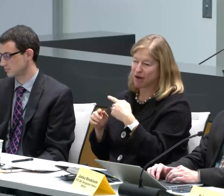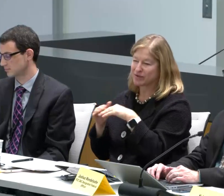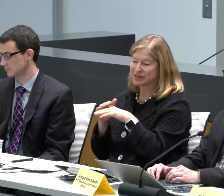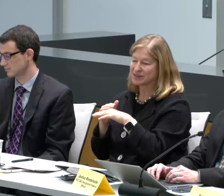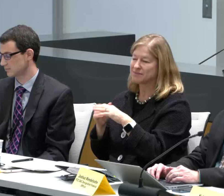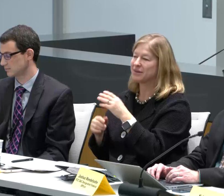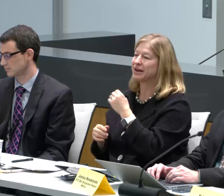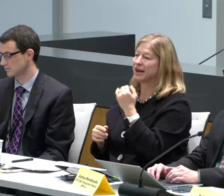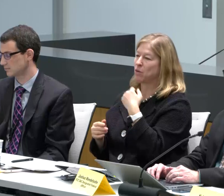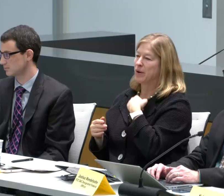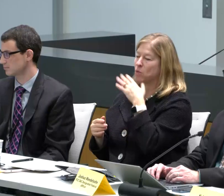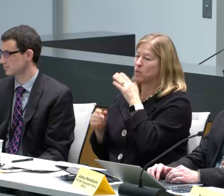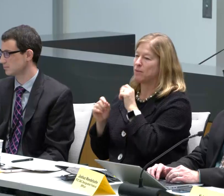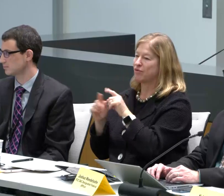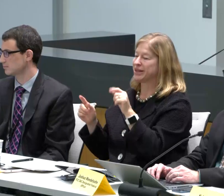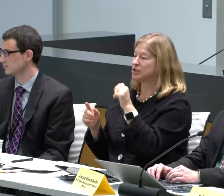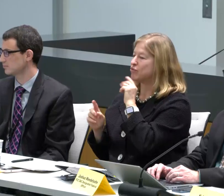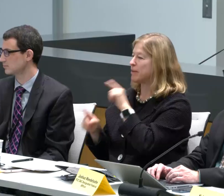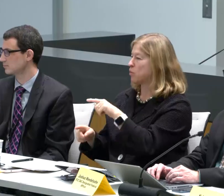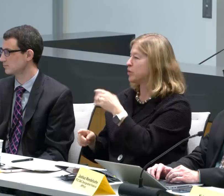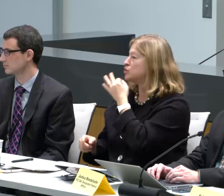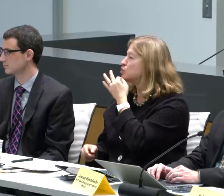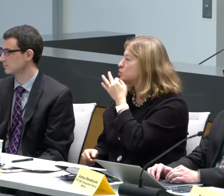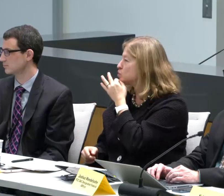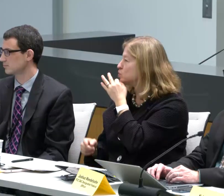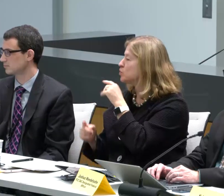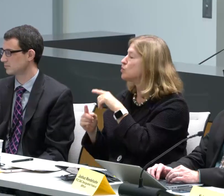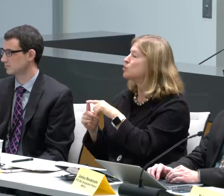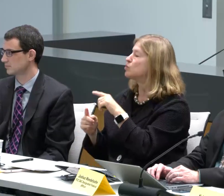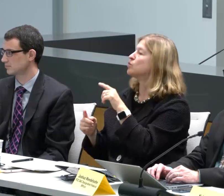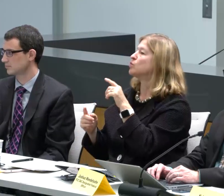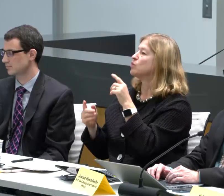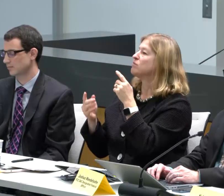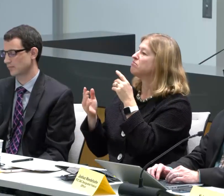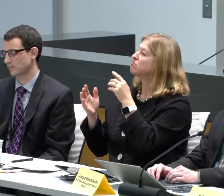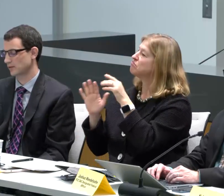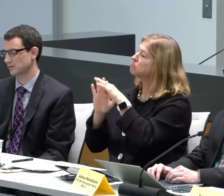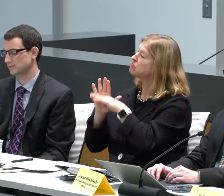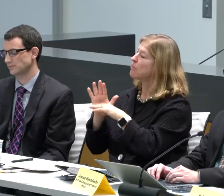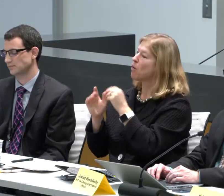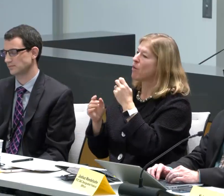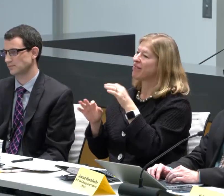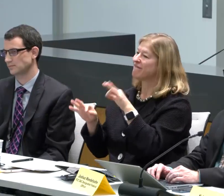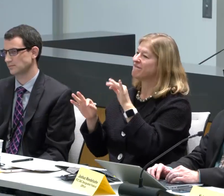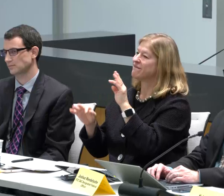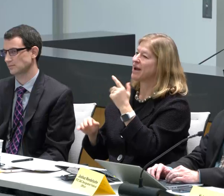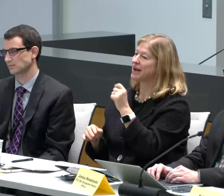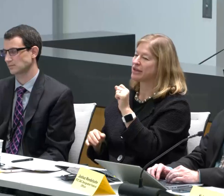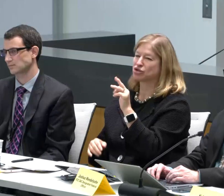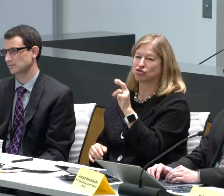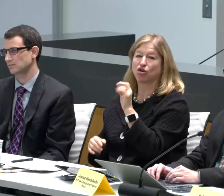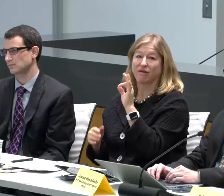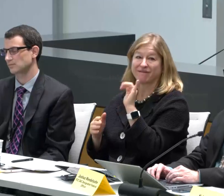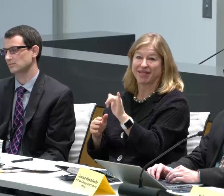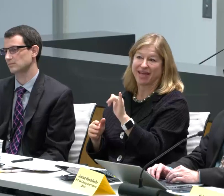and I can't thank you all enough for your feedback and your engagement in this process. A report will be released soon